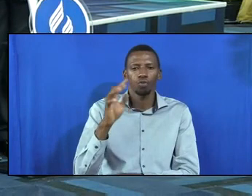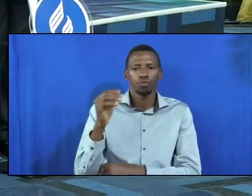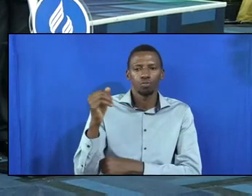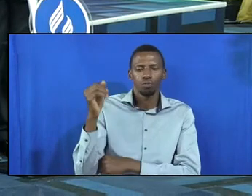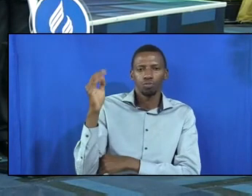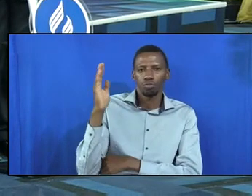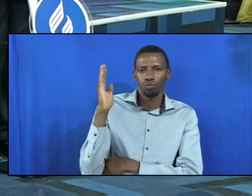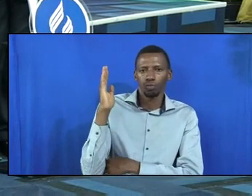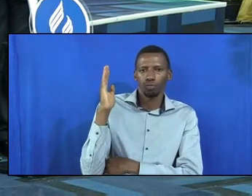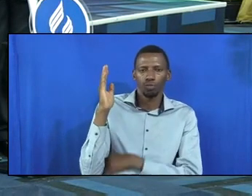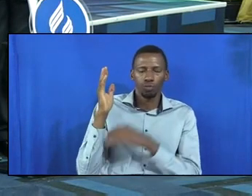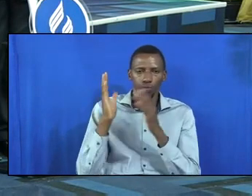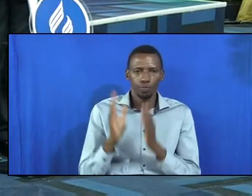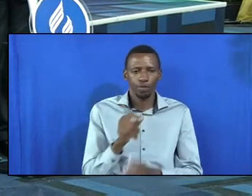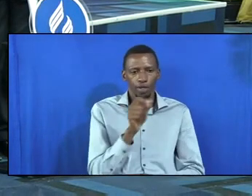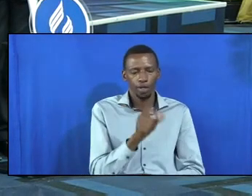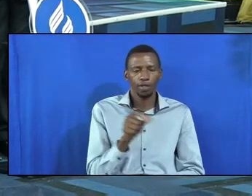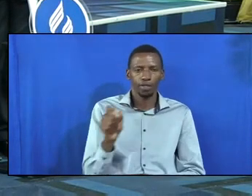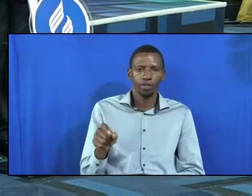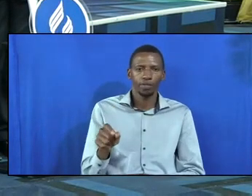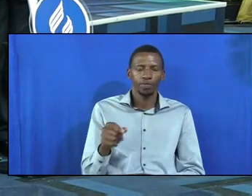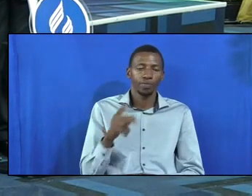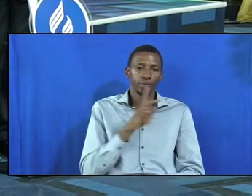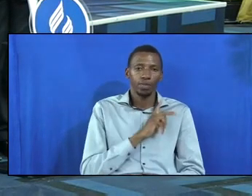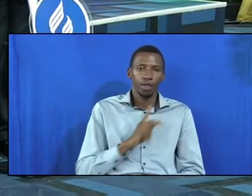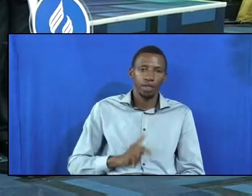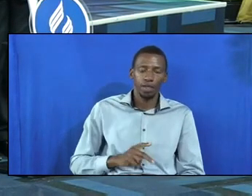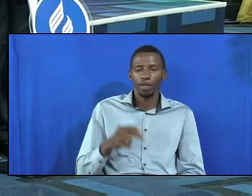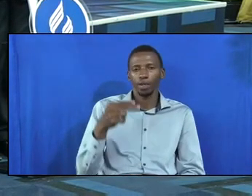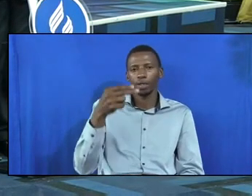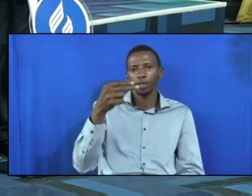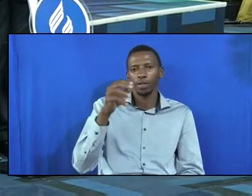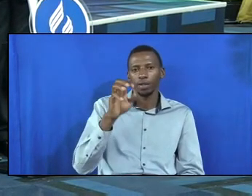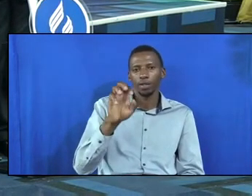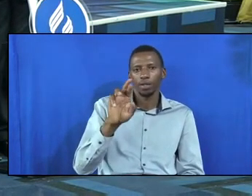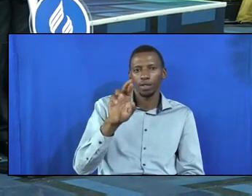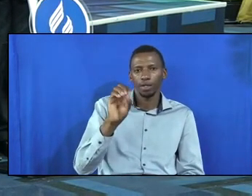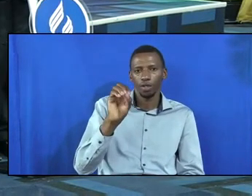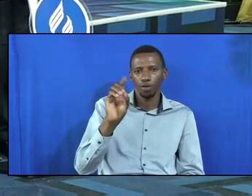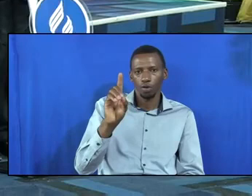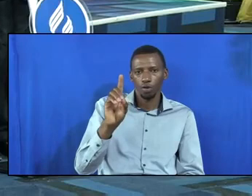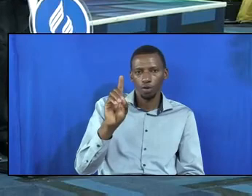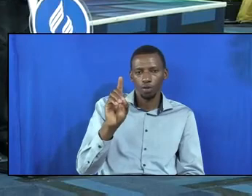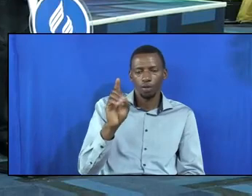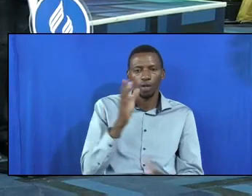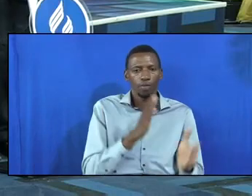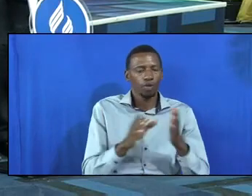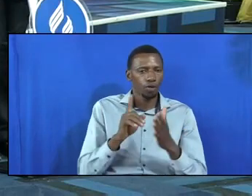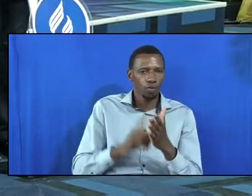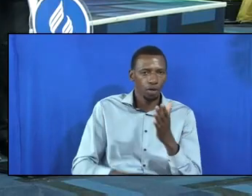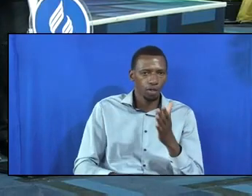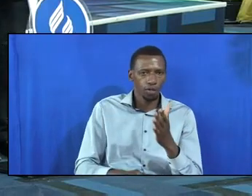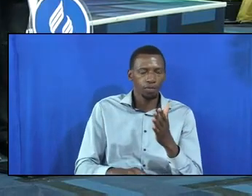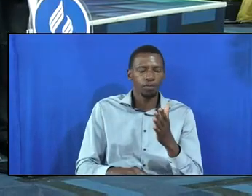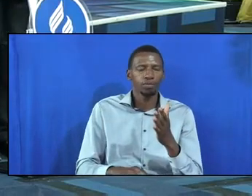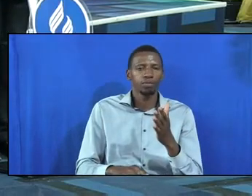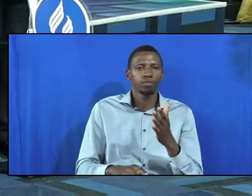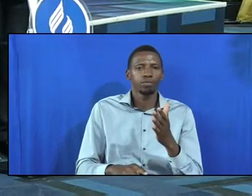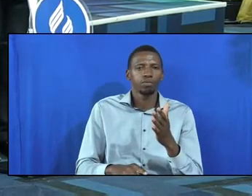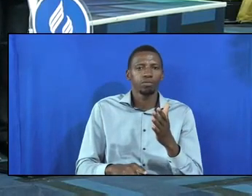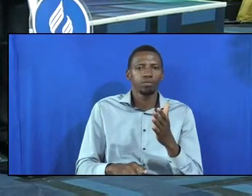each. Herod intended to bring him out for public trial after the